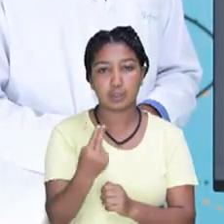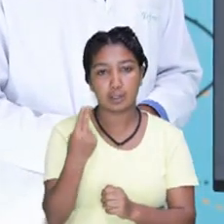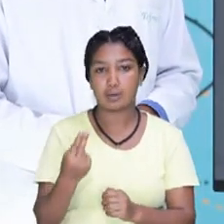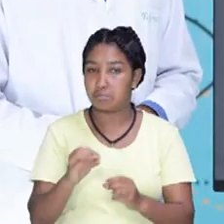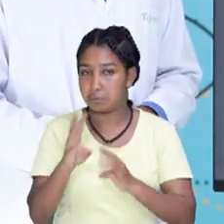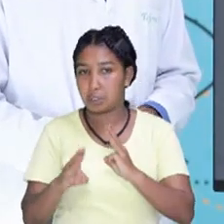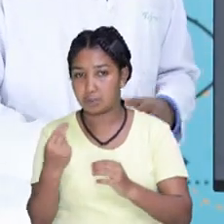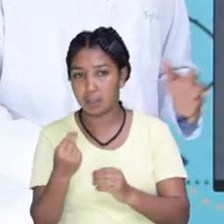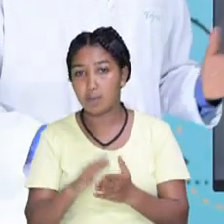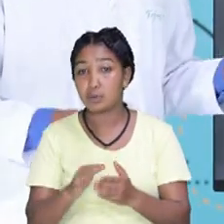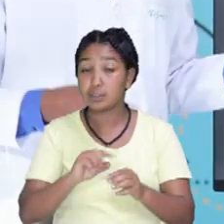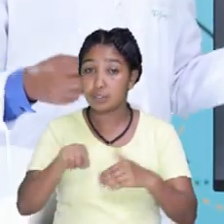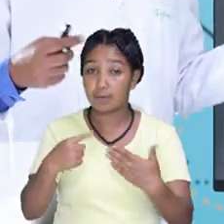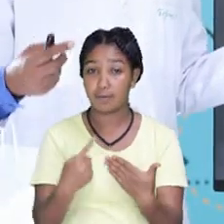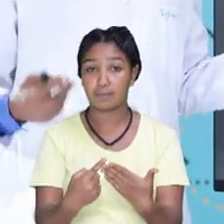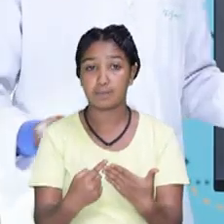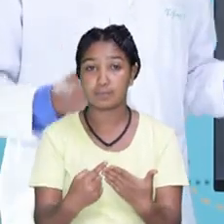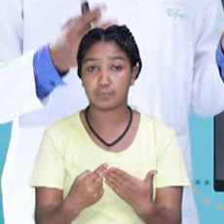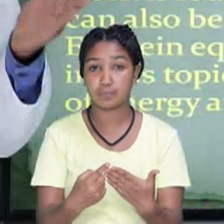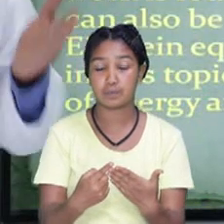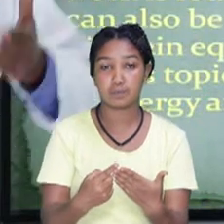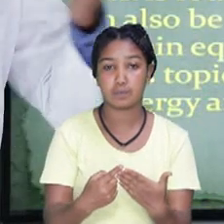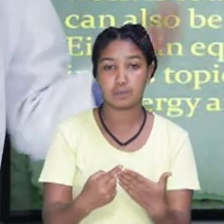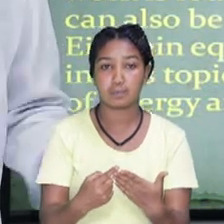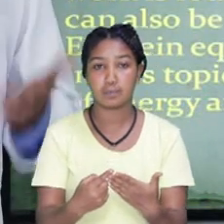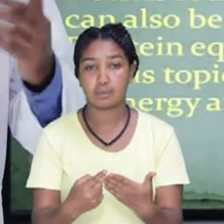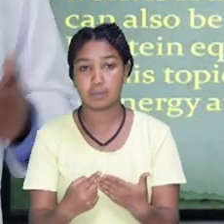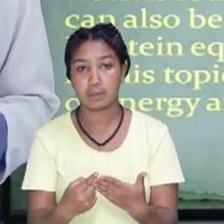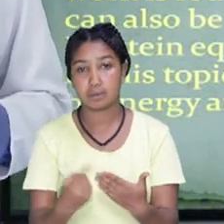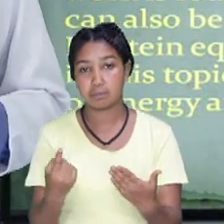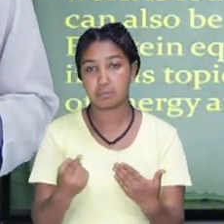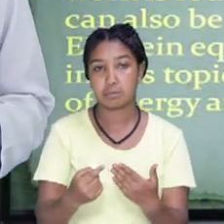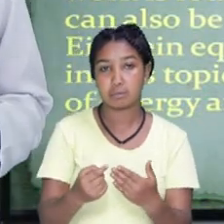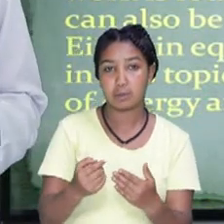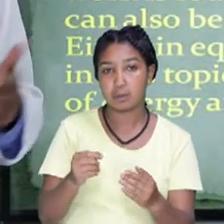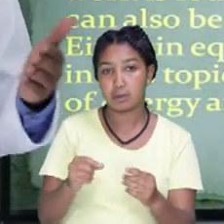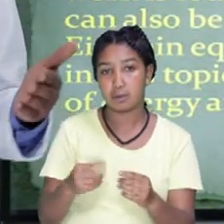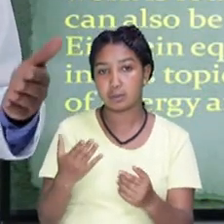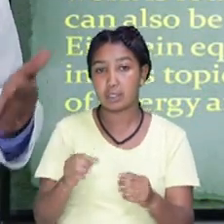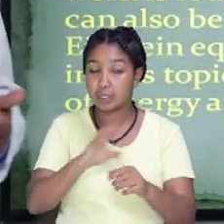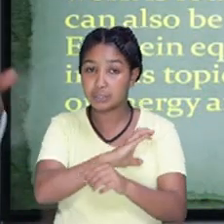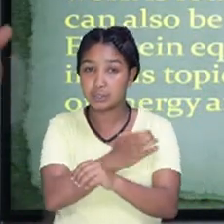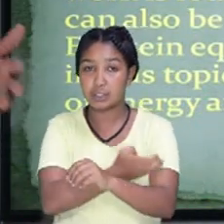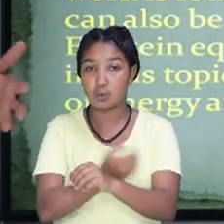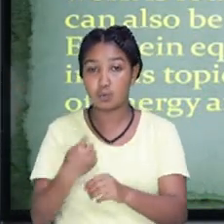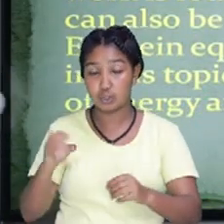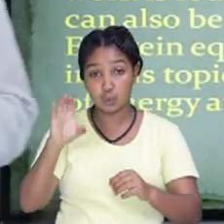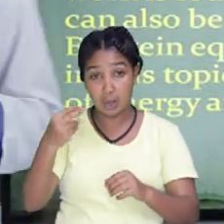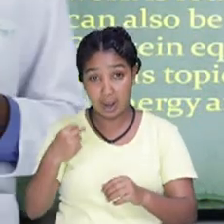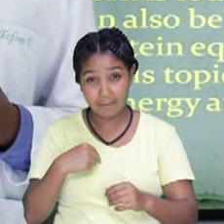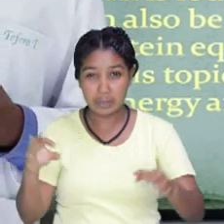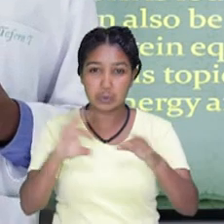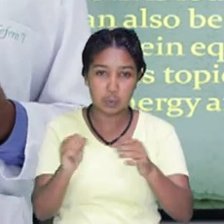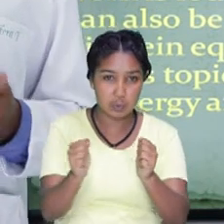in science. Therefore, for literally defined work, energy, we should have to